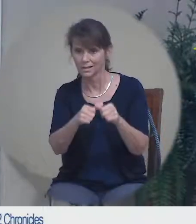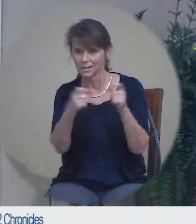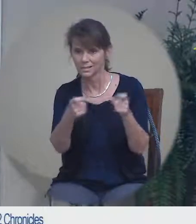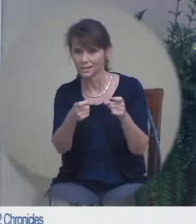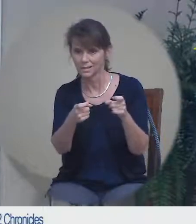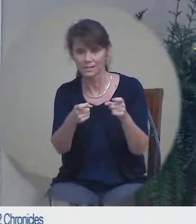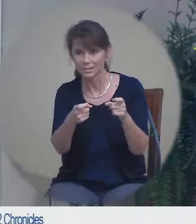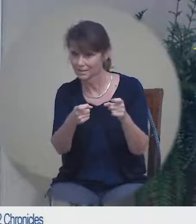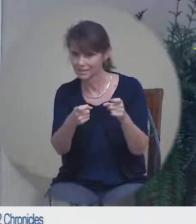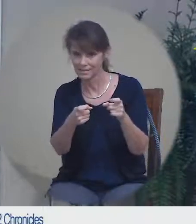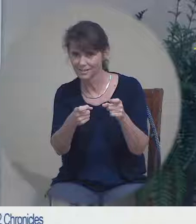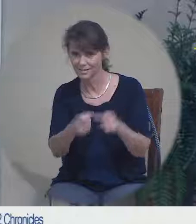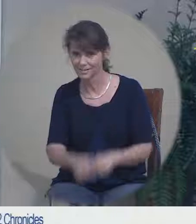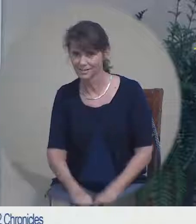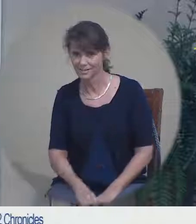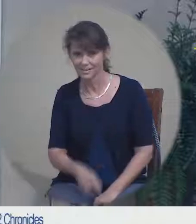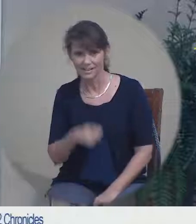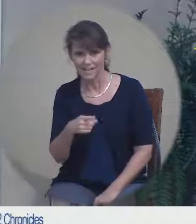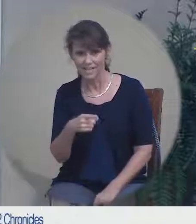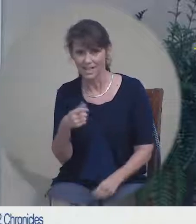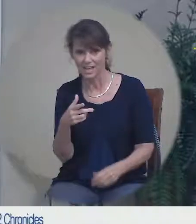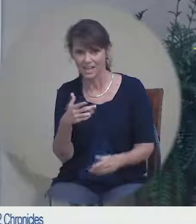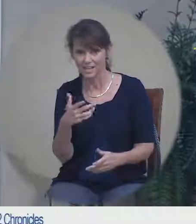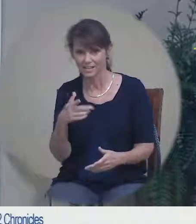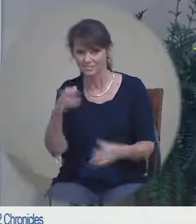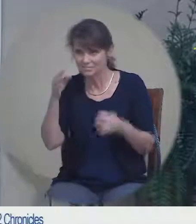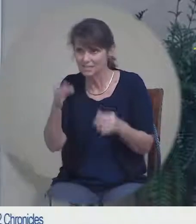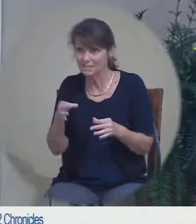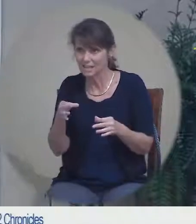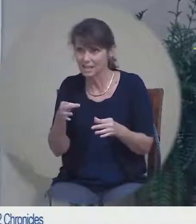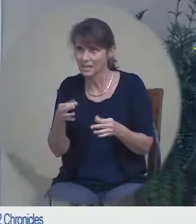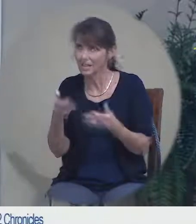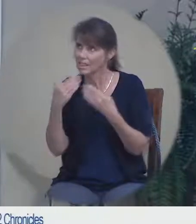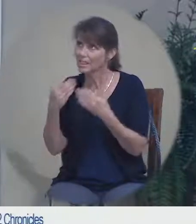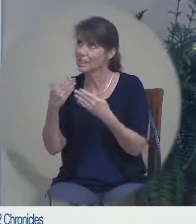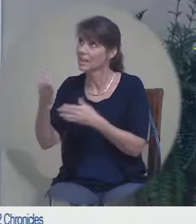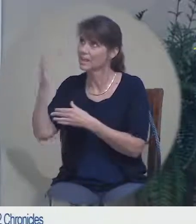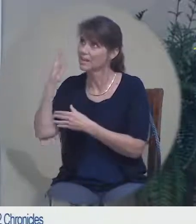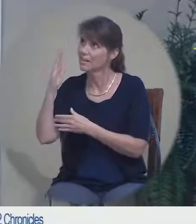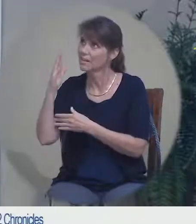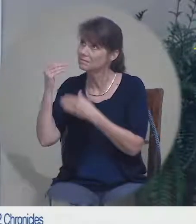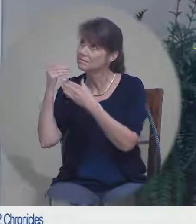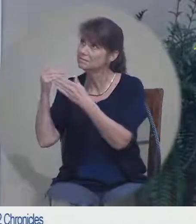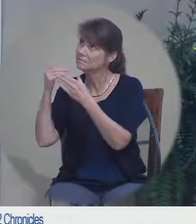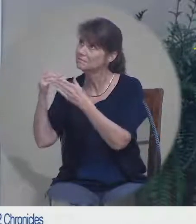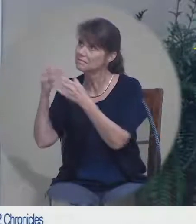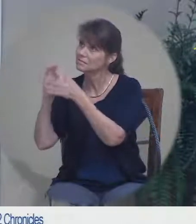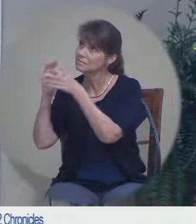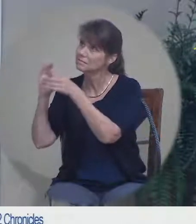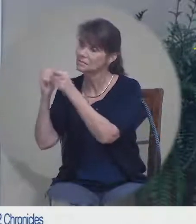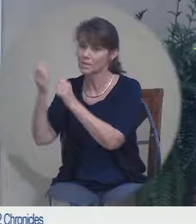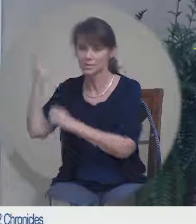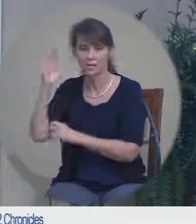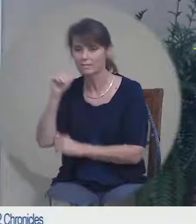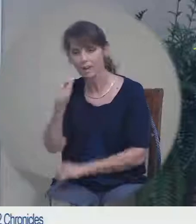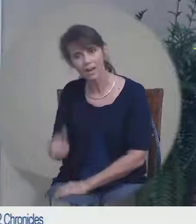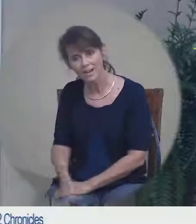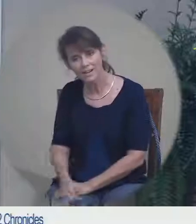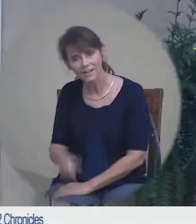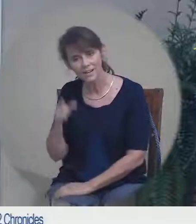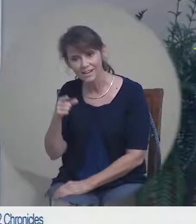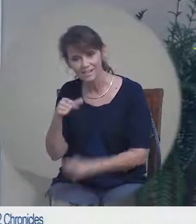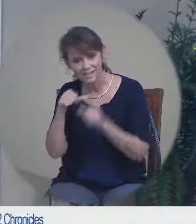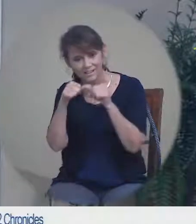graciousness. It didn't cause them to draw closer to God. The fact of the matter is it seemed almost entrenched Jehoahaz in his